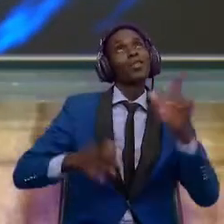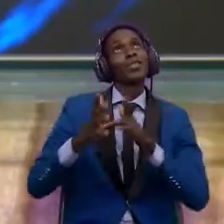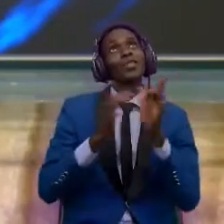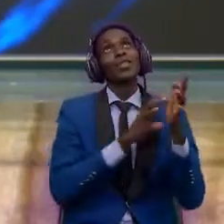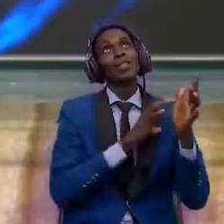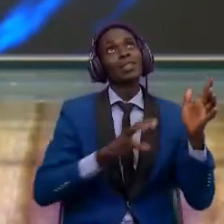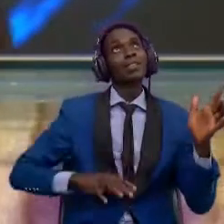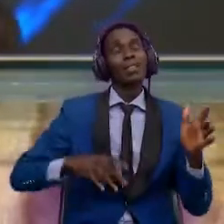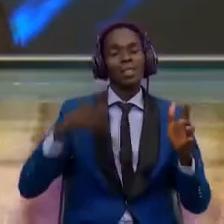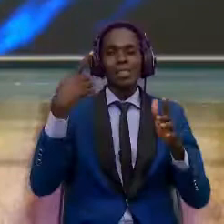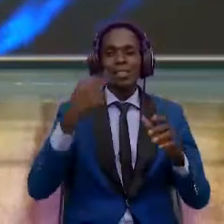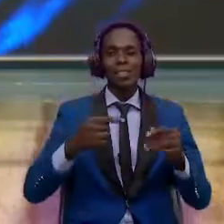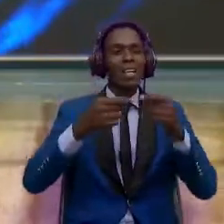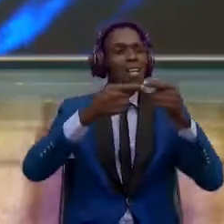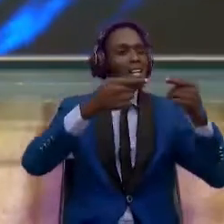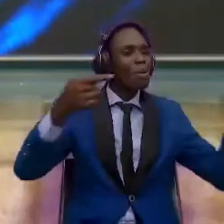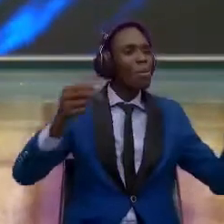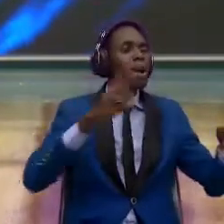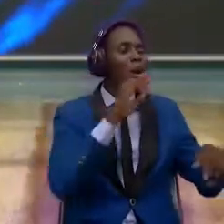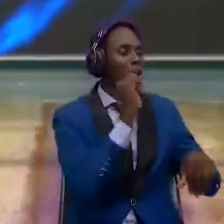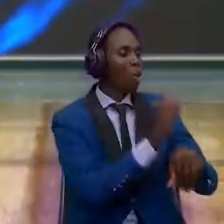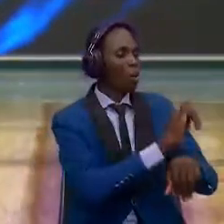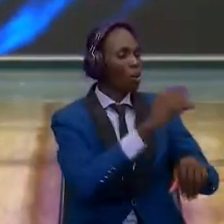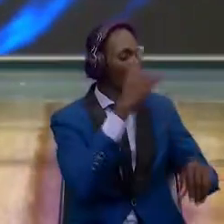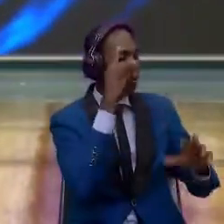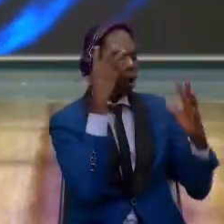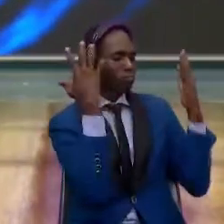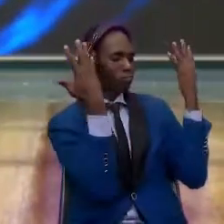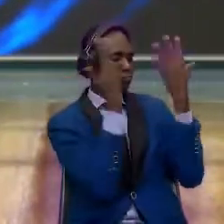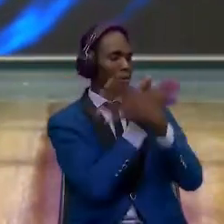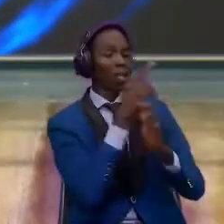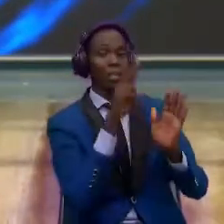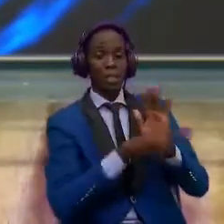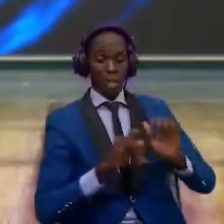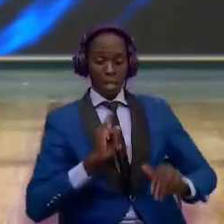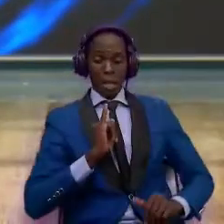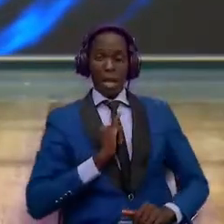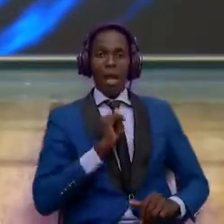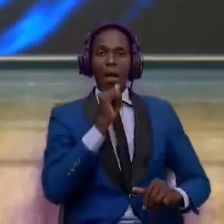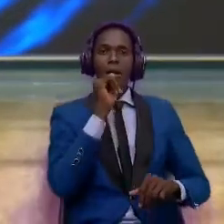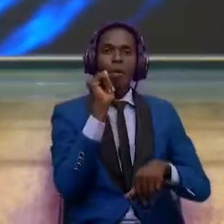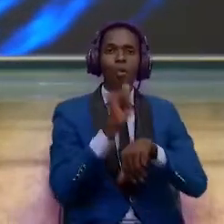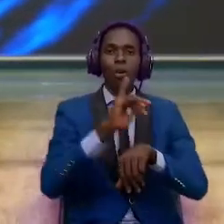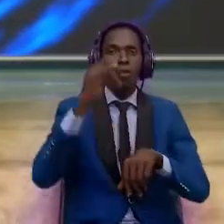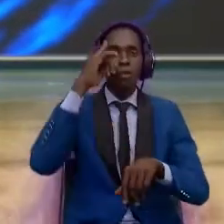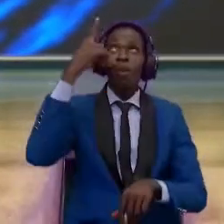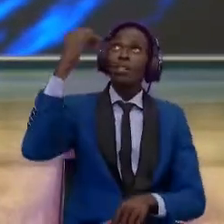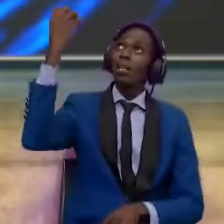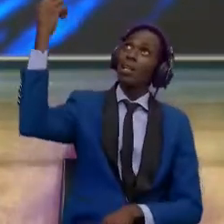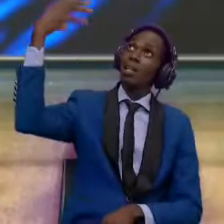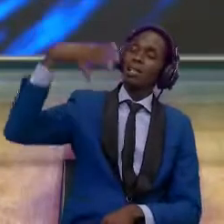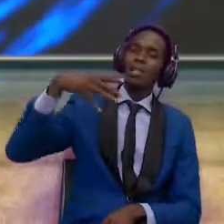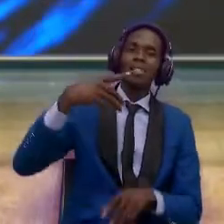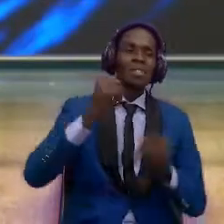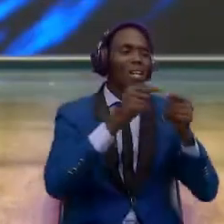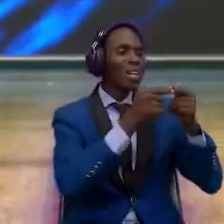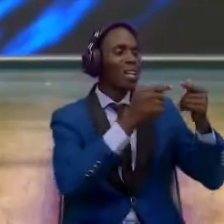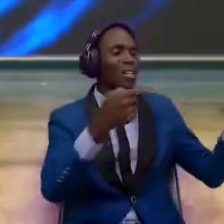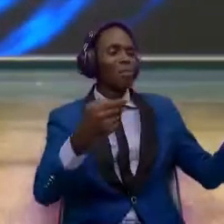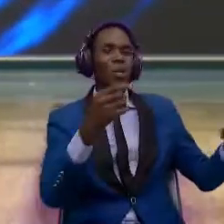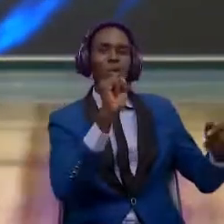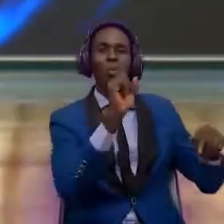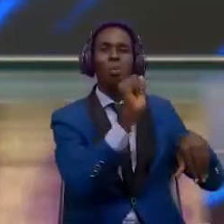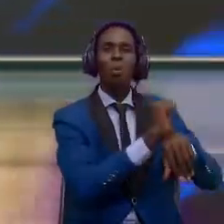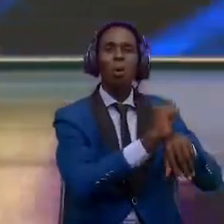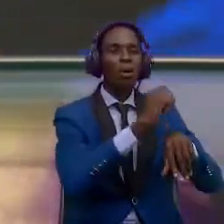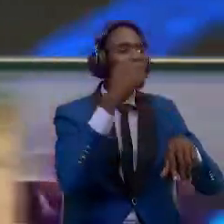The adversaries are working for darkness. I am working for the light. The adversaries, and they're working